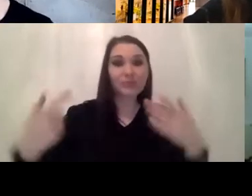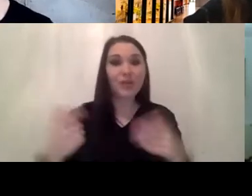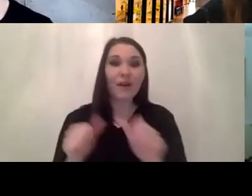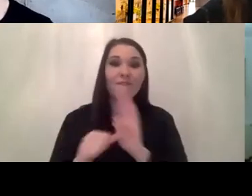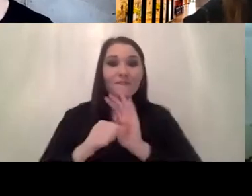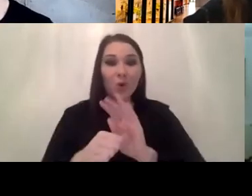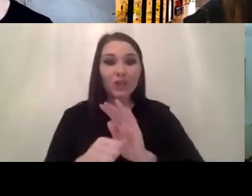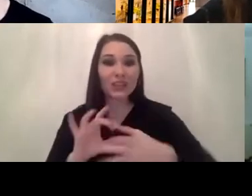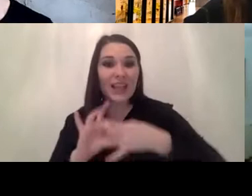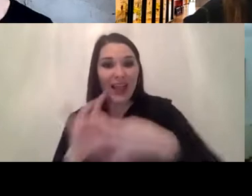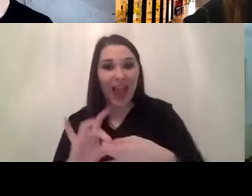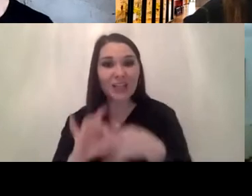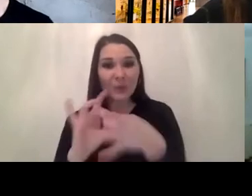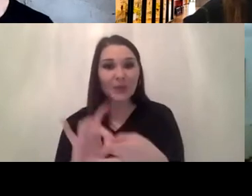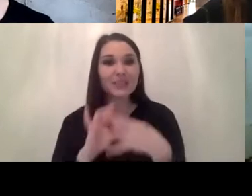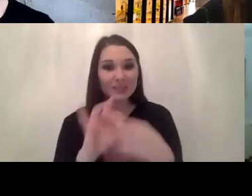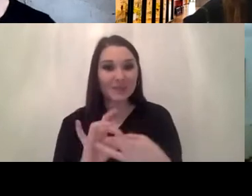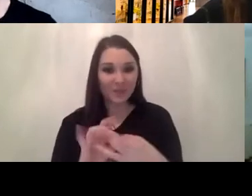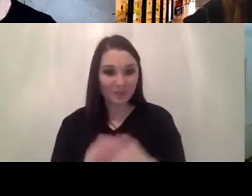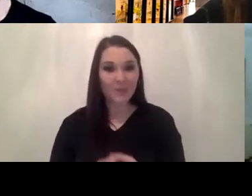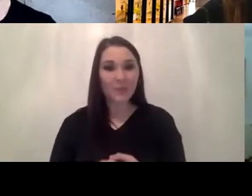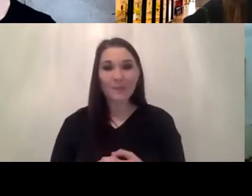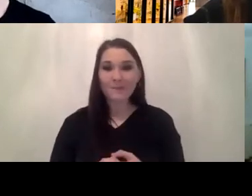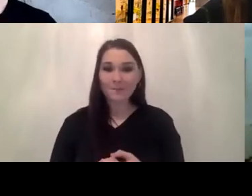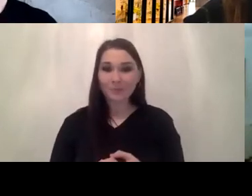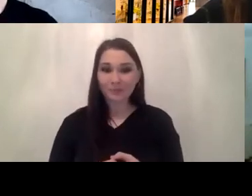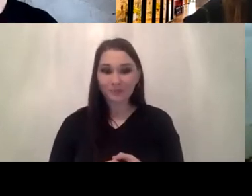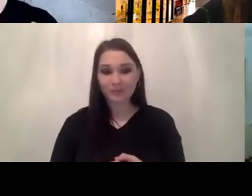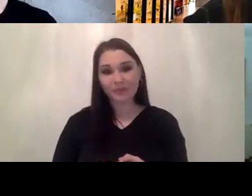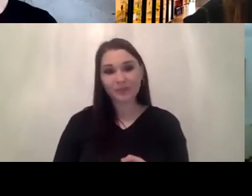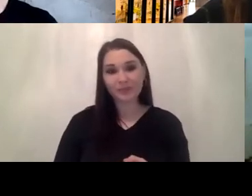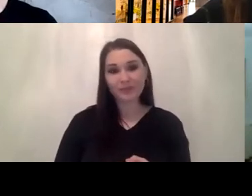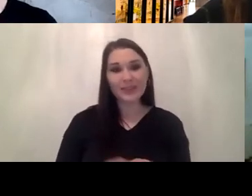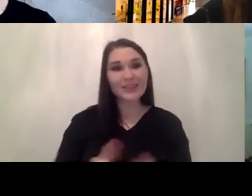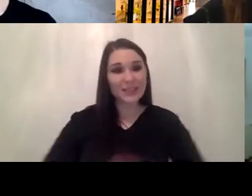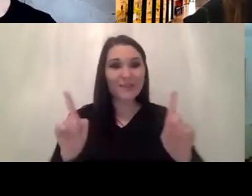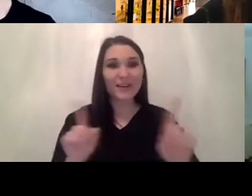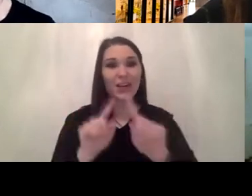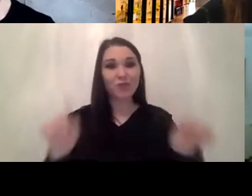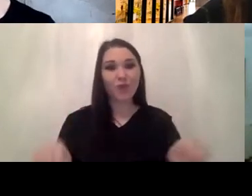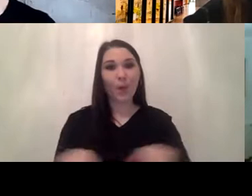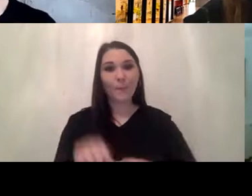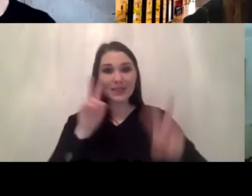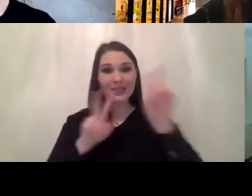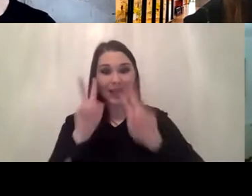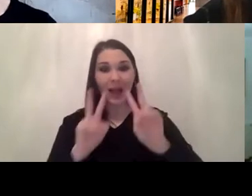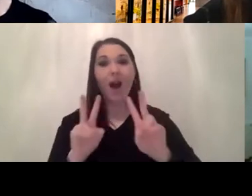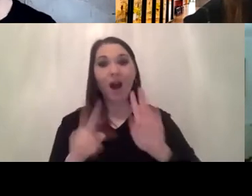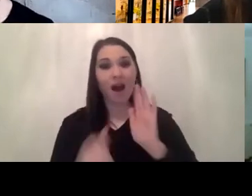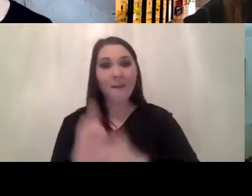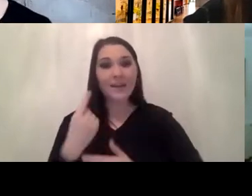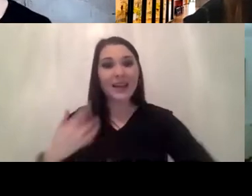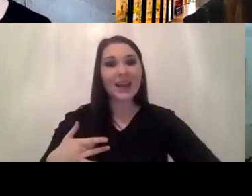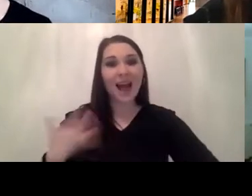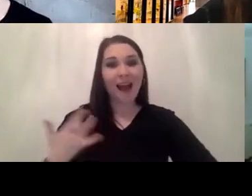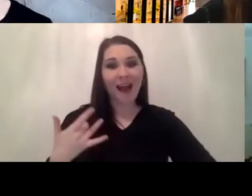kind of fun actually in a different way, as opposed to doing like crazy eights in a room, is that you get to see it all sort of happening live, especially as the moderator, and start